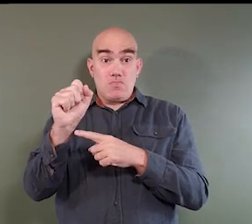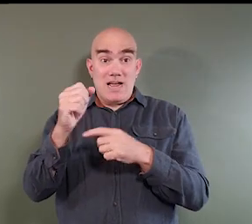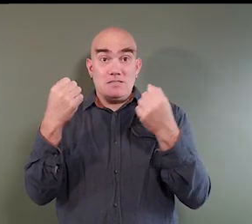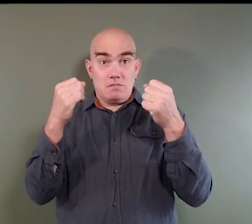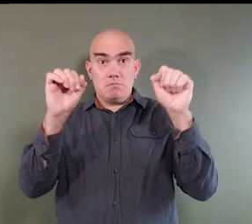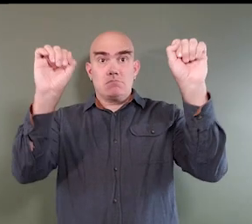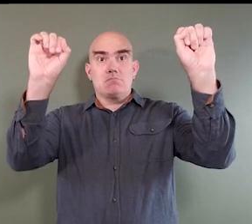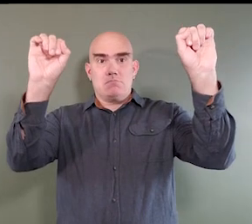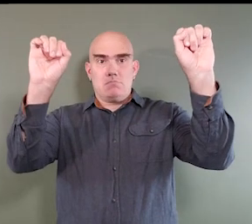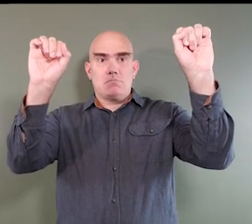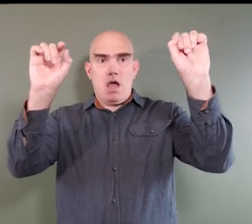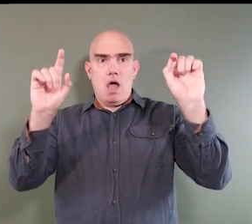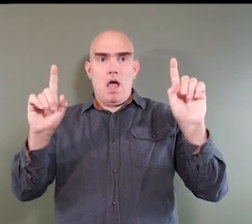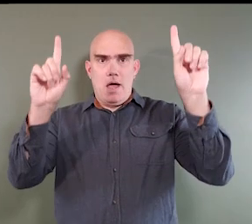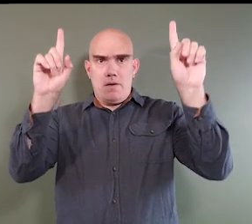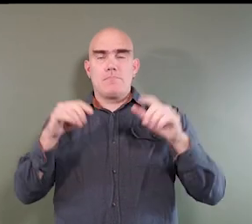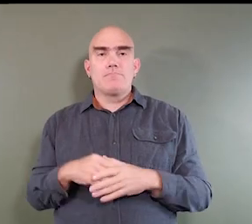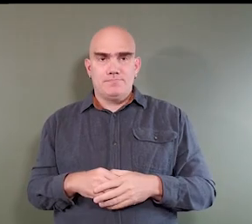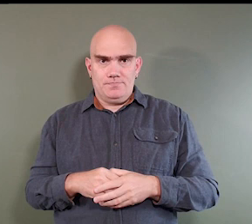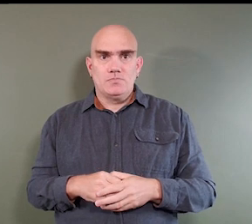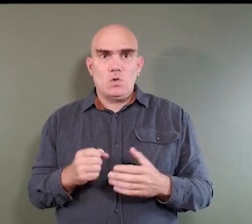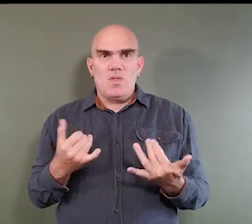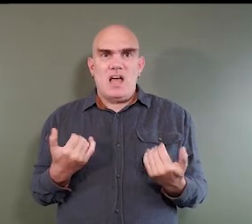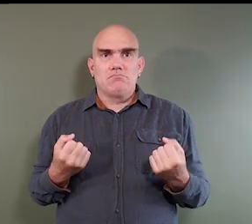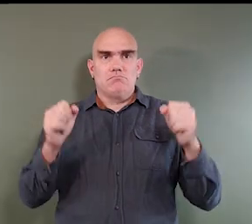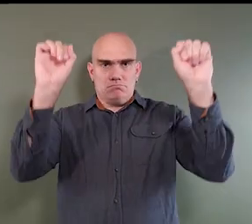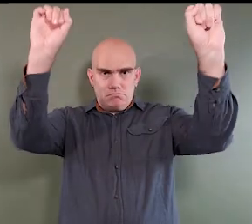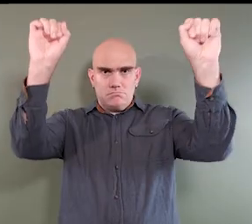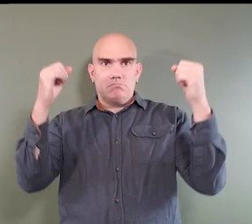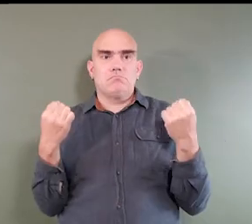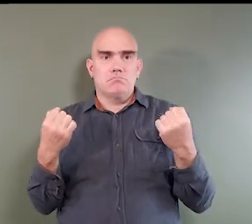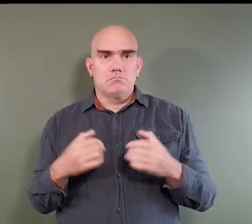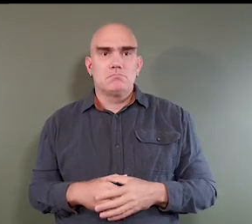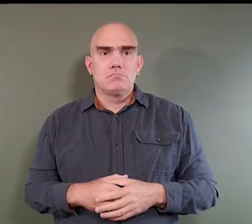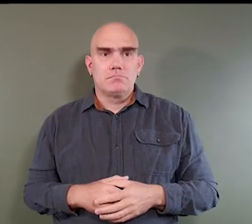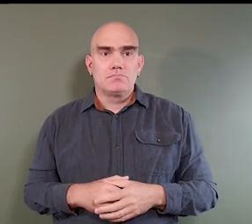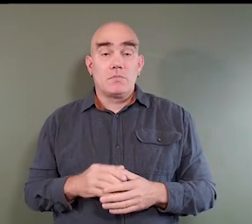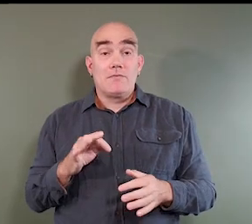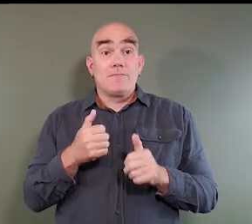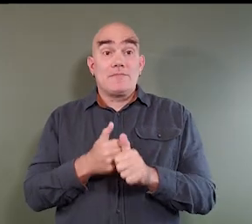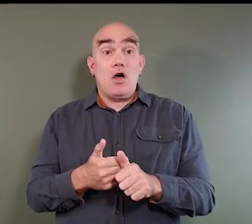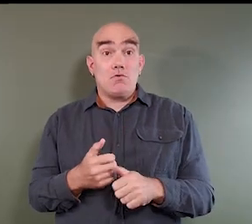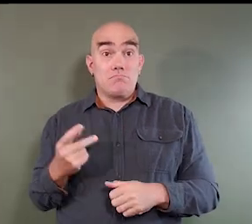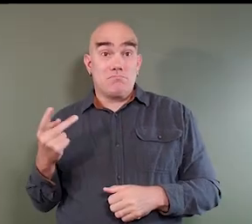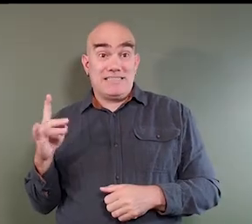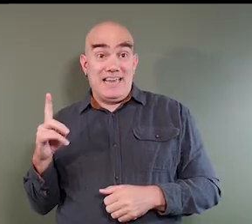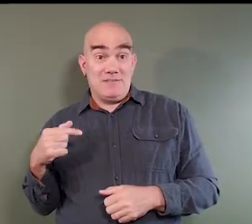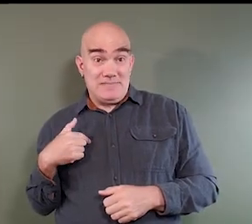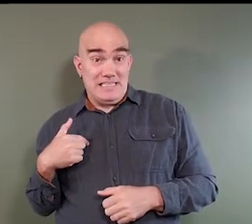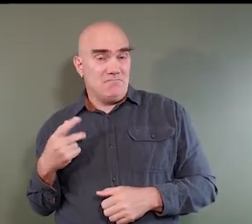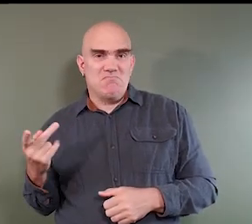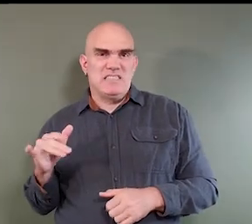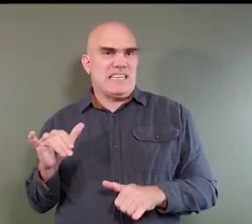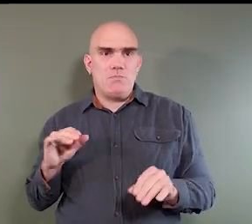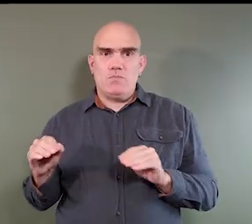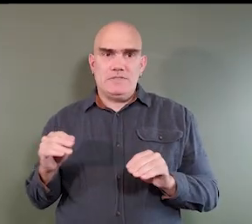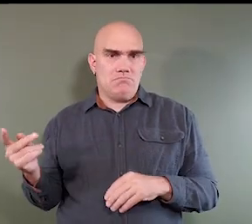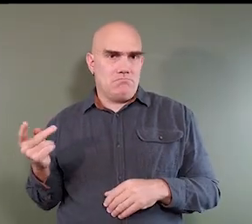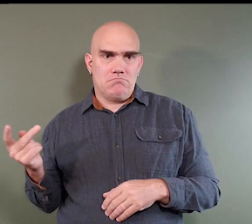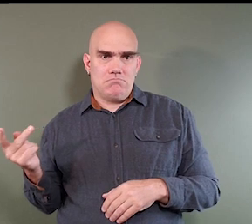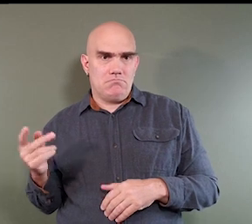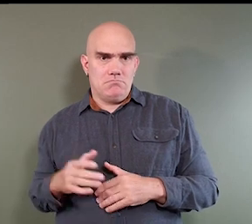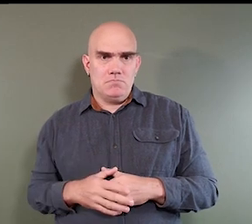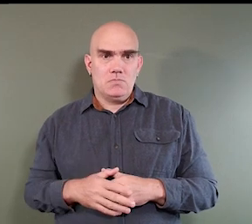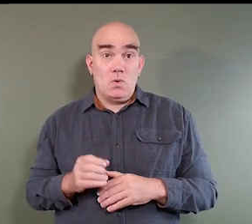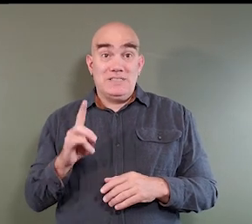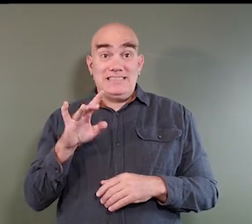press, fists are going to be facing outward. If you're following along with David and I, we're doing the same movement.